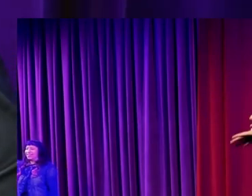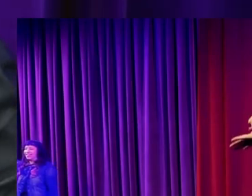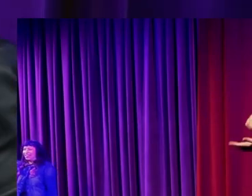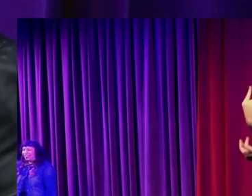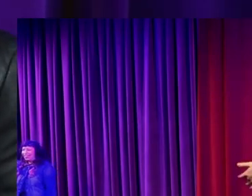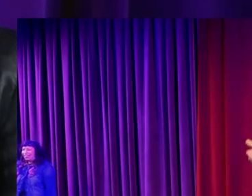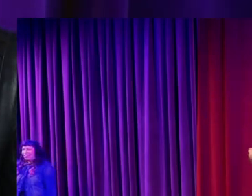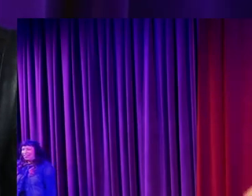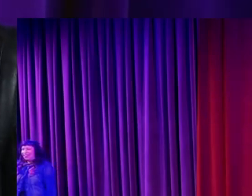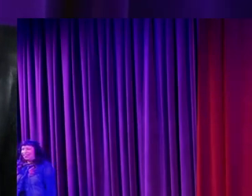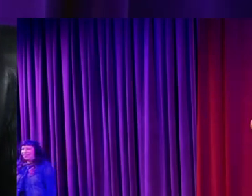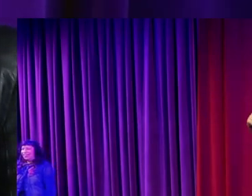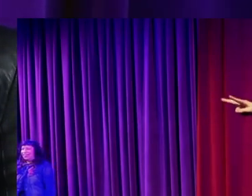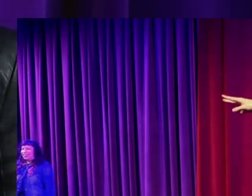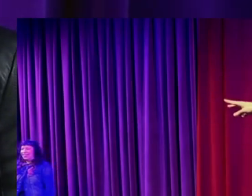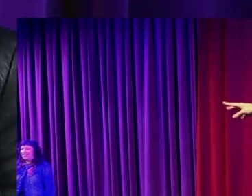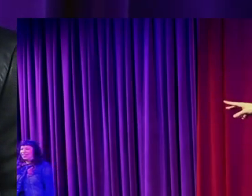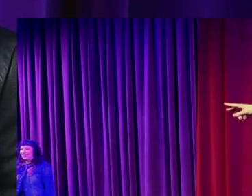like hours like this.